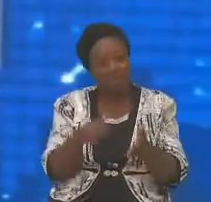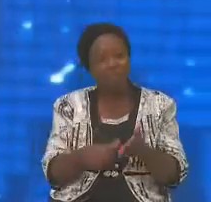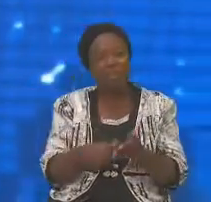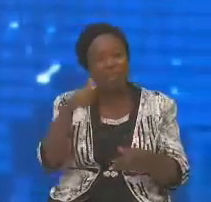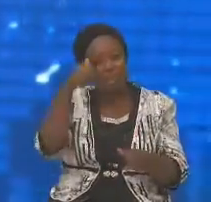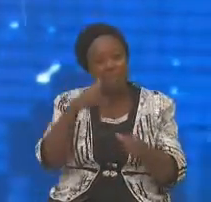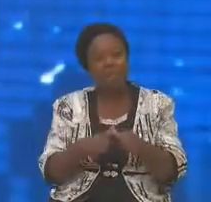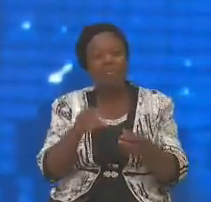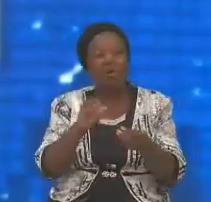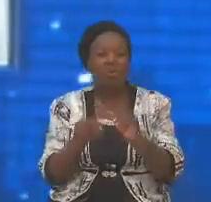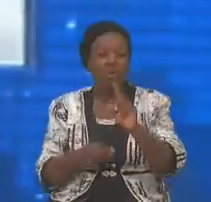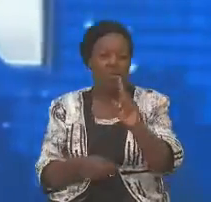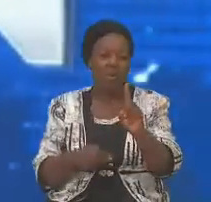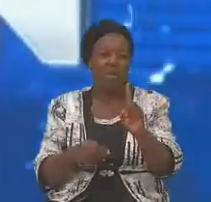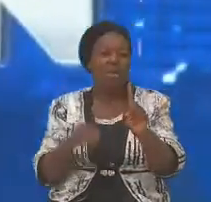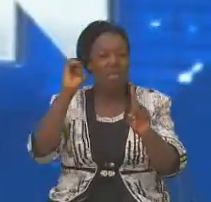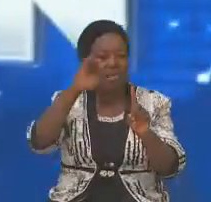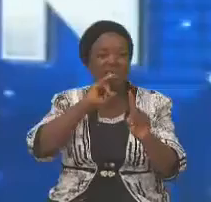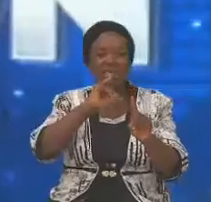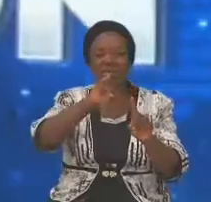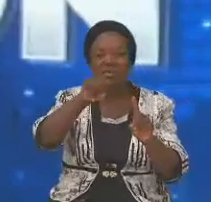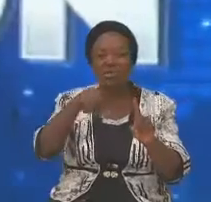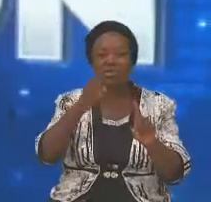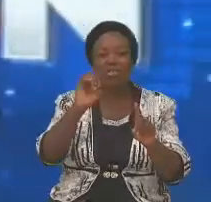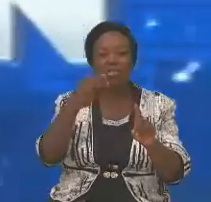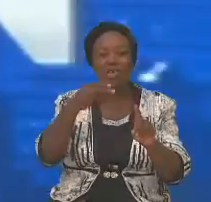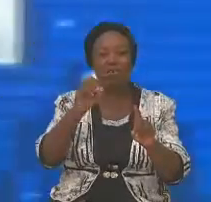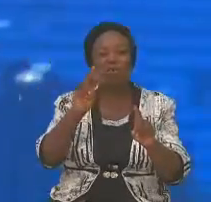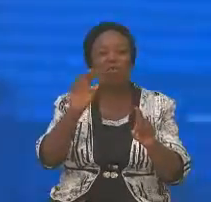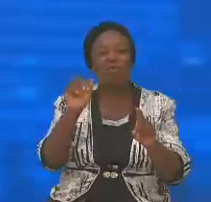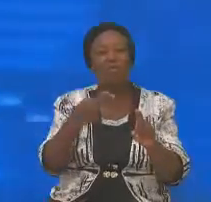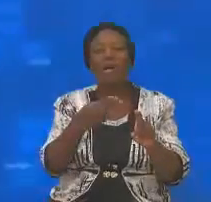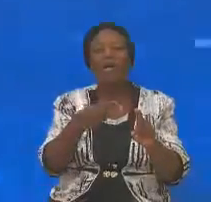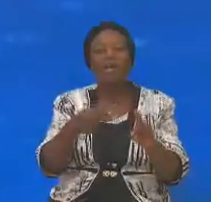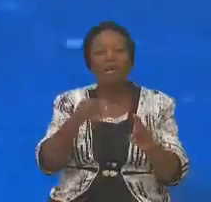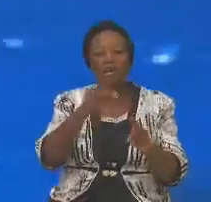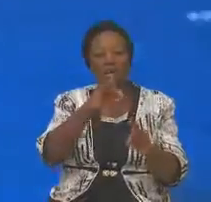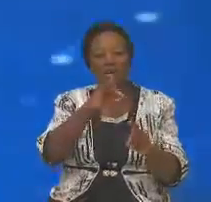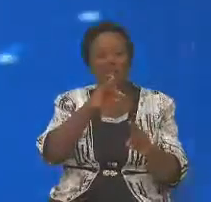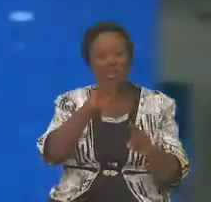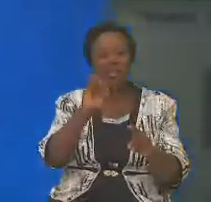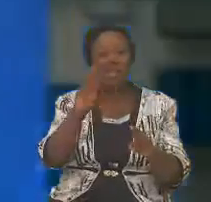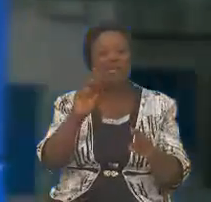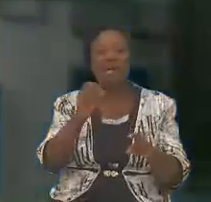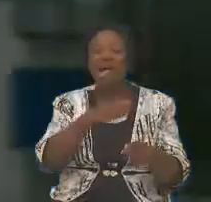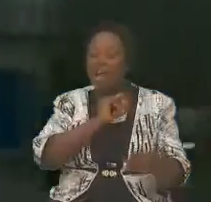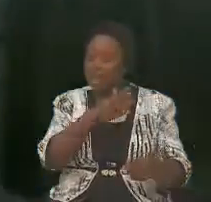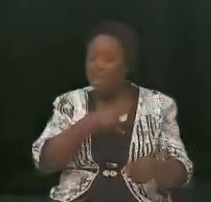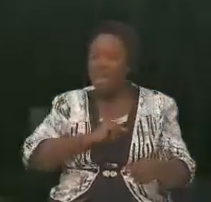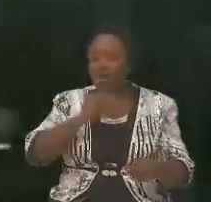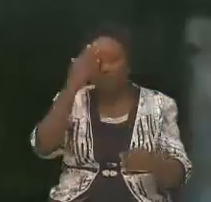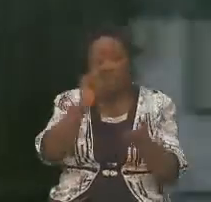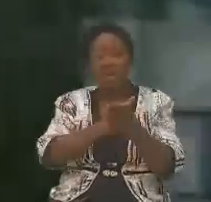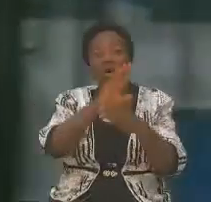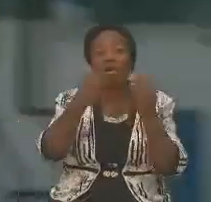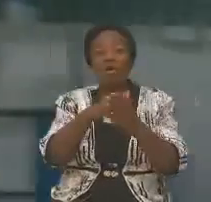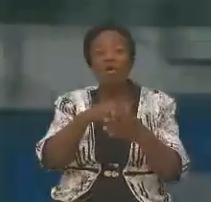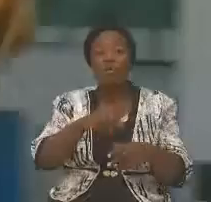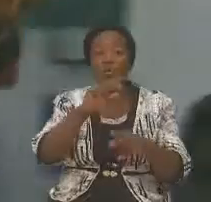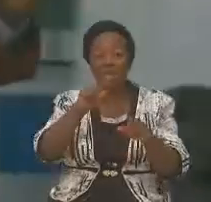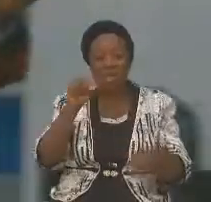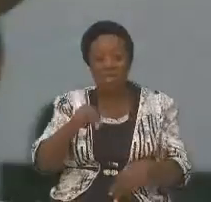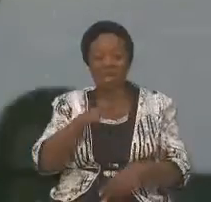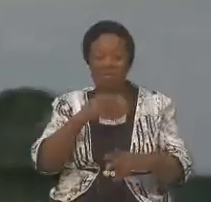remember that number one is Jehovah Jireh. Thank God all your needs are provided for today in Jesus'